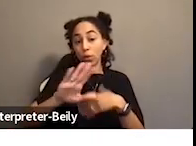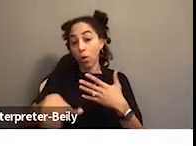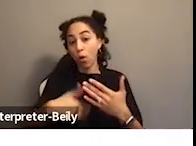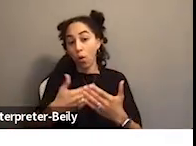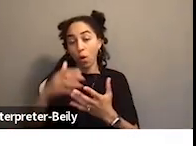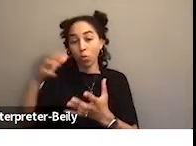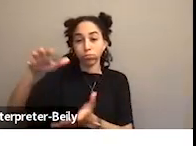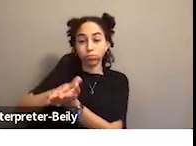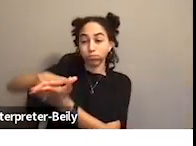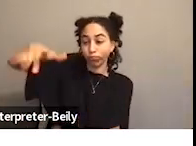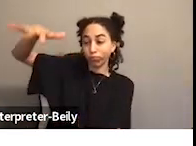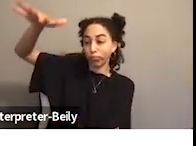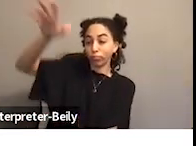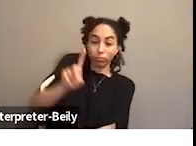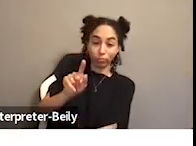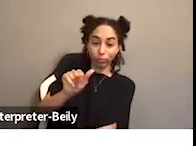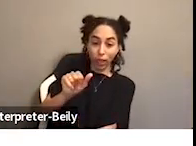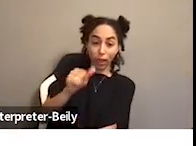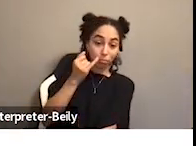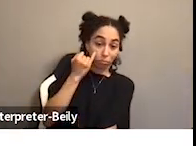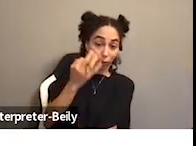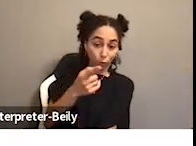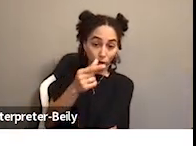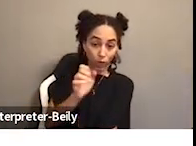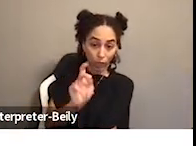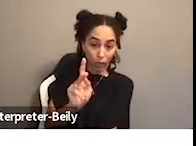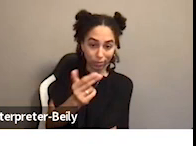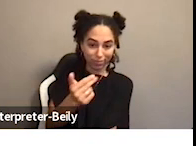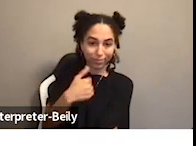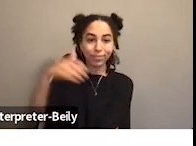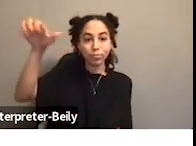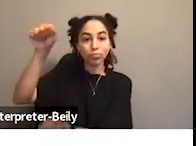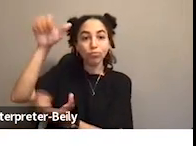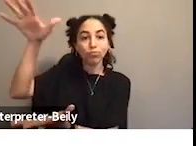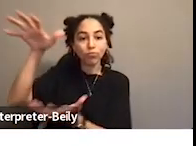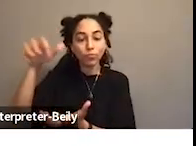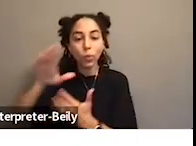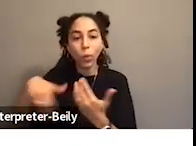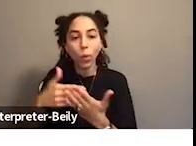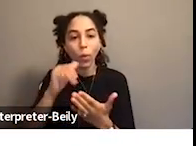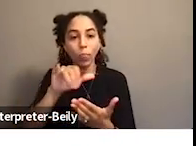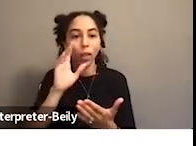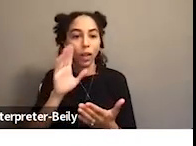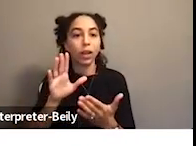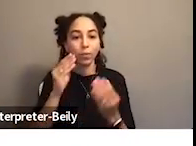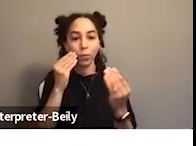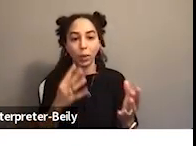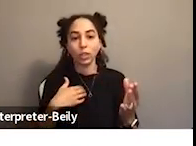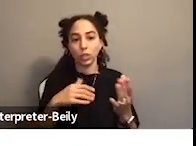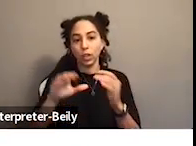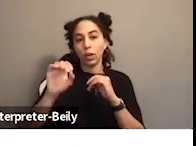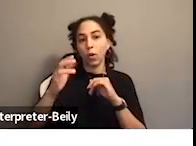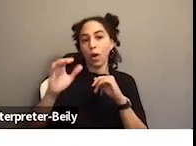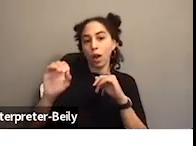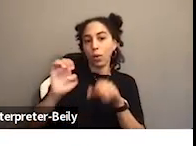if you're a data geek around employment services and adult day support, you can go to our website,